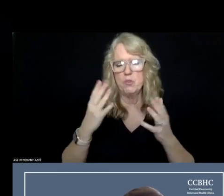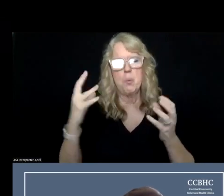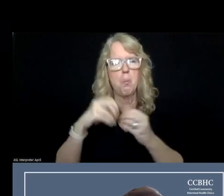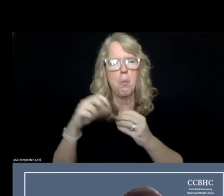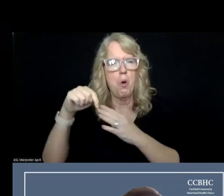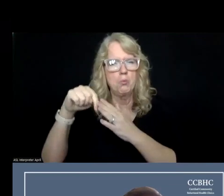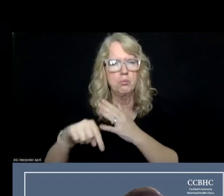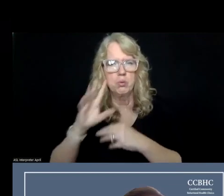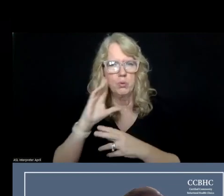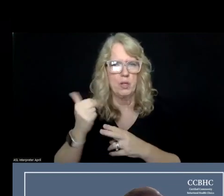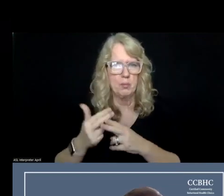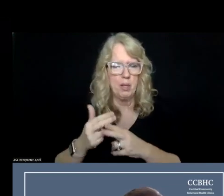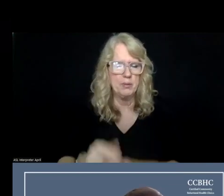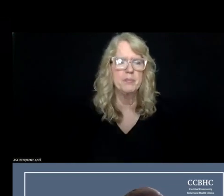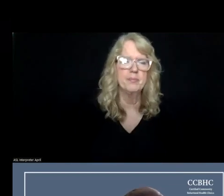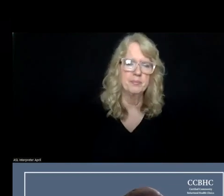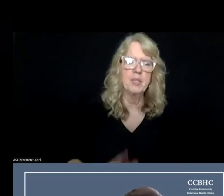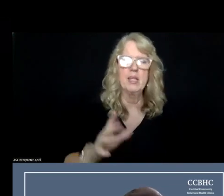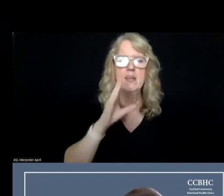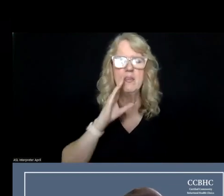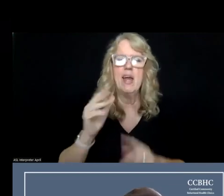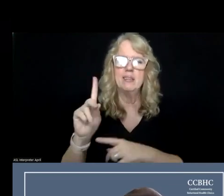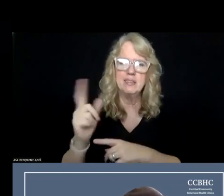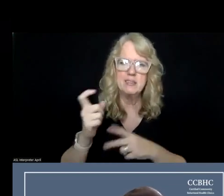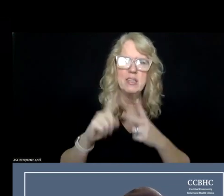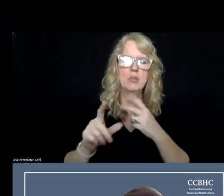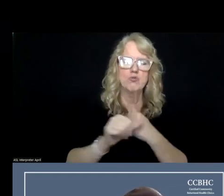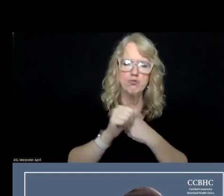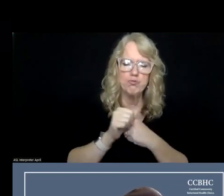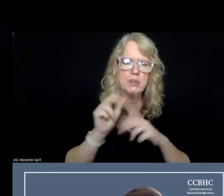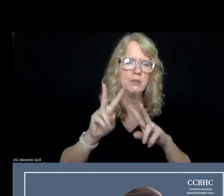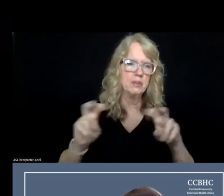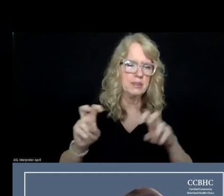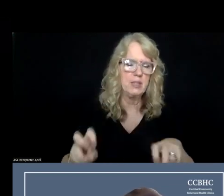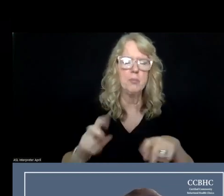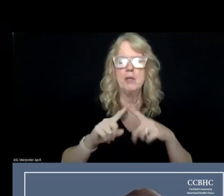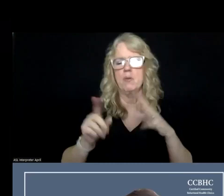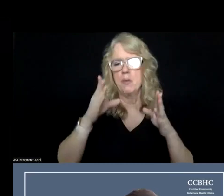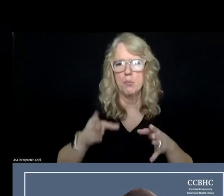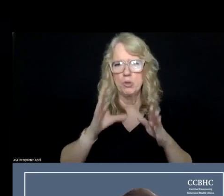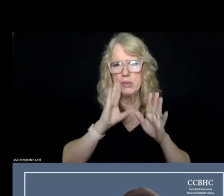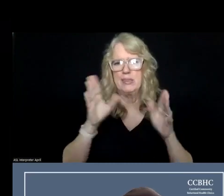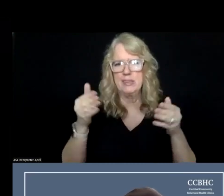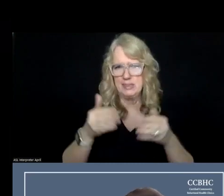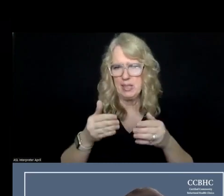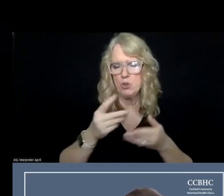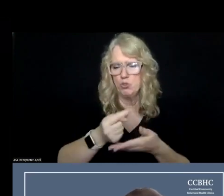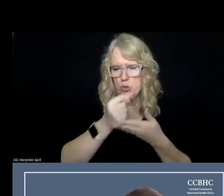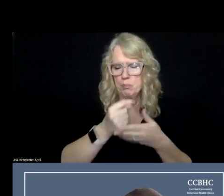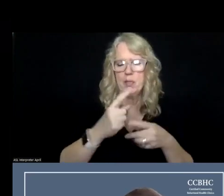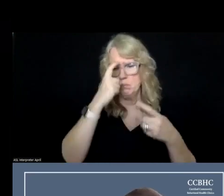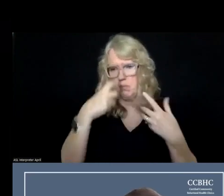detail in a second. Screening, assessment, diagnosis, and risk assessment, person-centered, family-centered treatment planning, outpatient mental